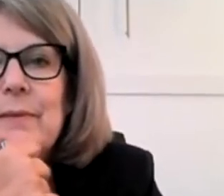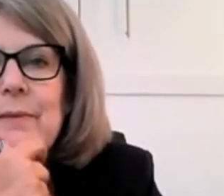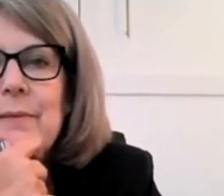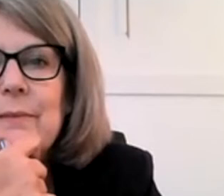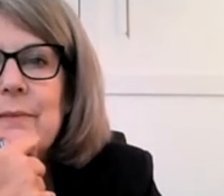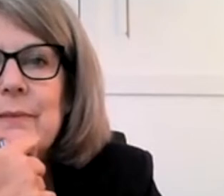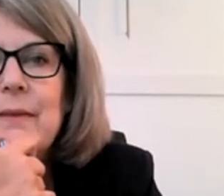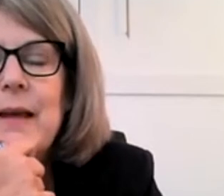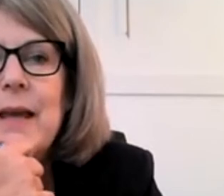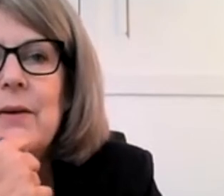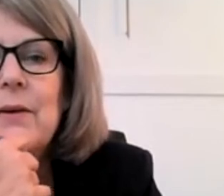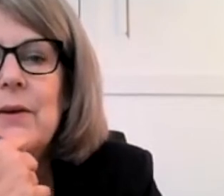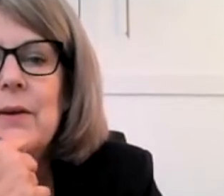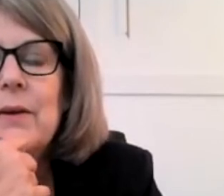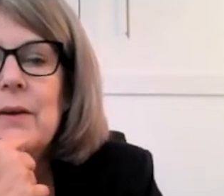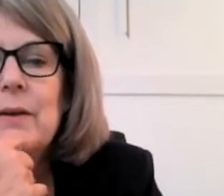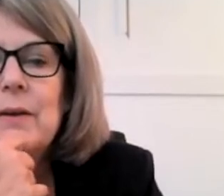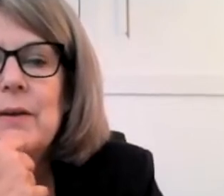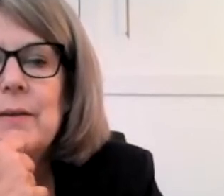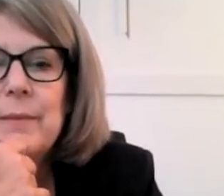fabulous. Thank you.